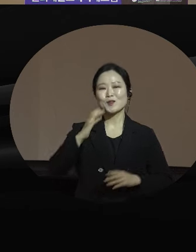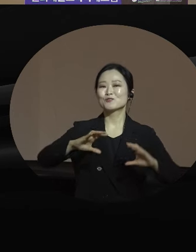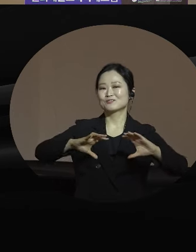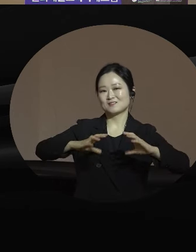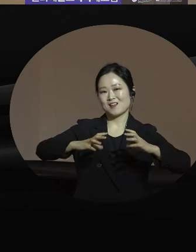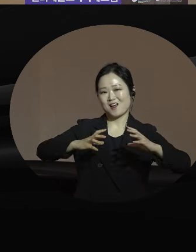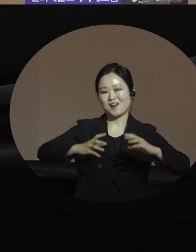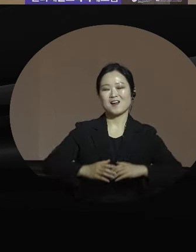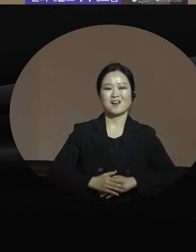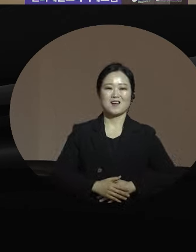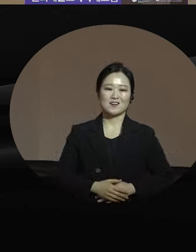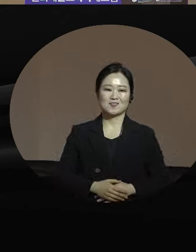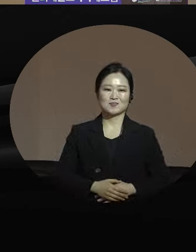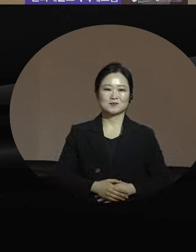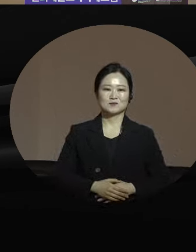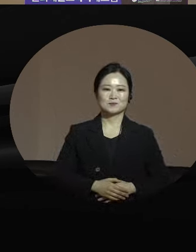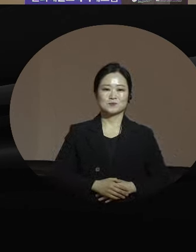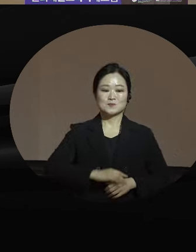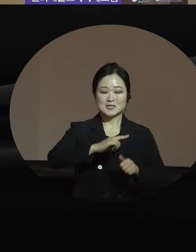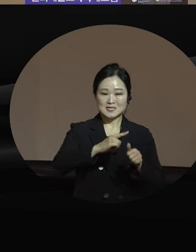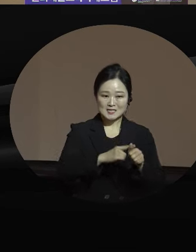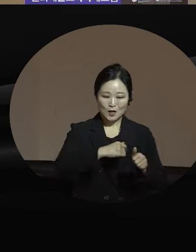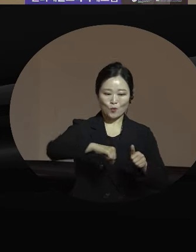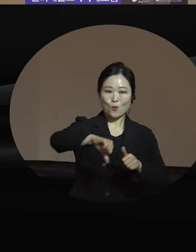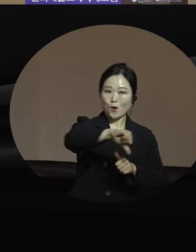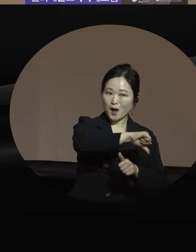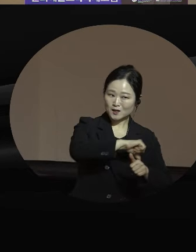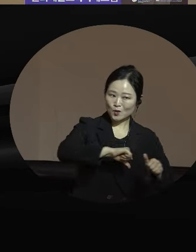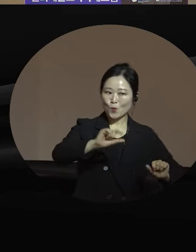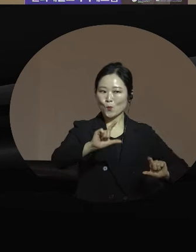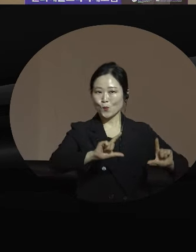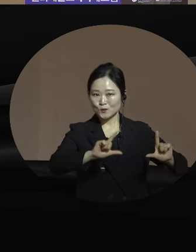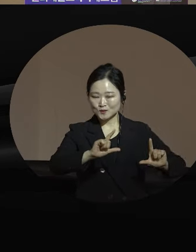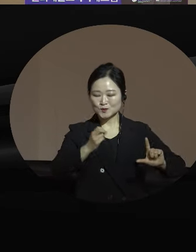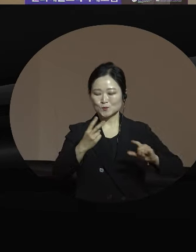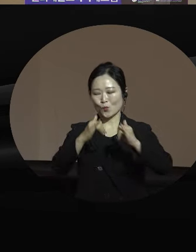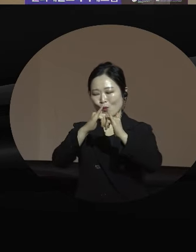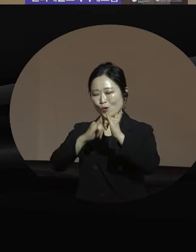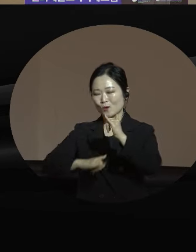heritages and customs, traditions, and full of history.